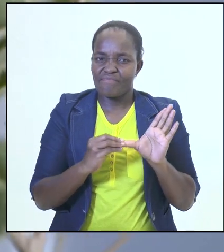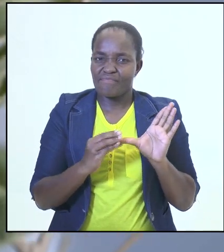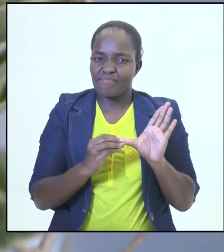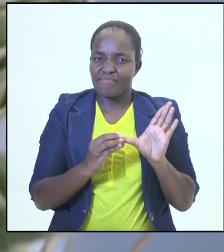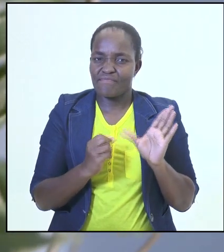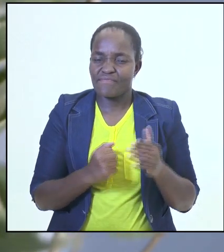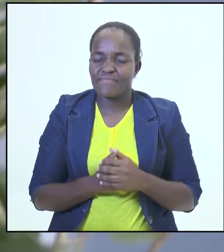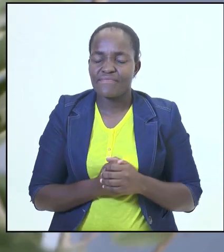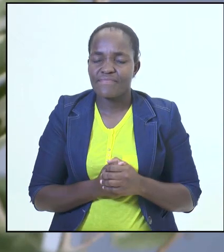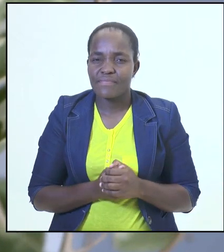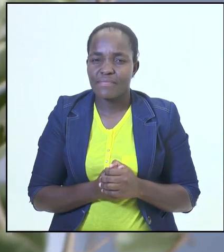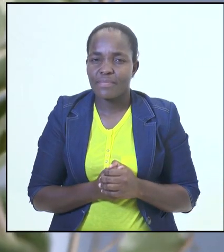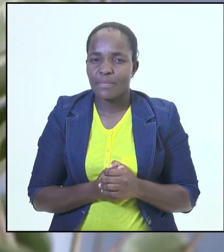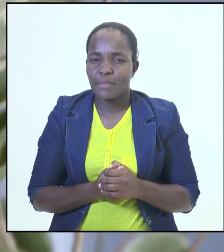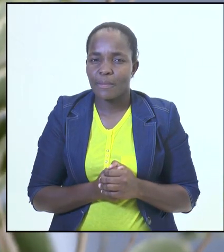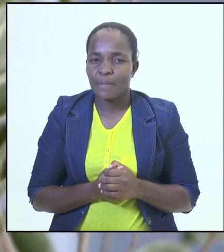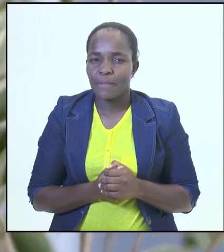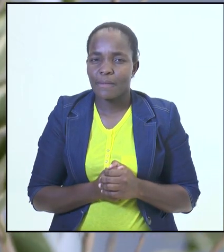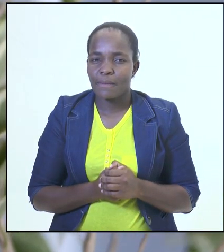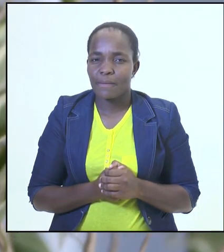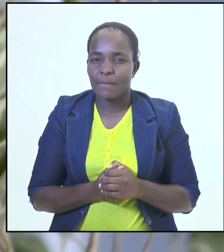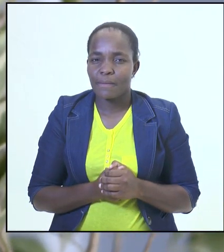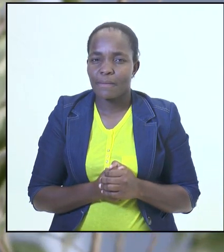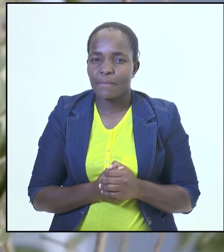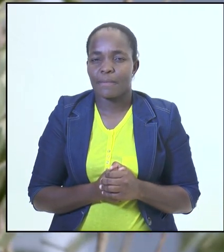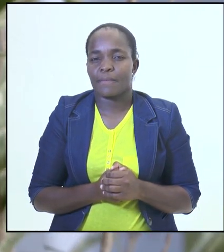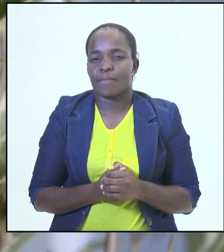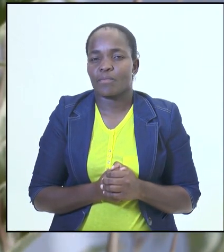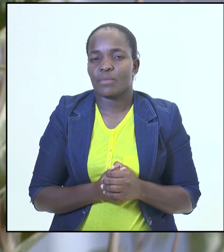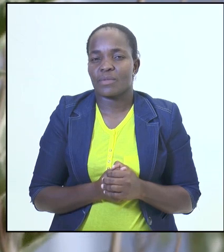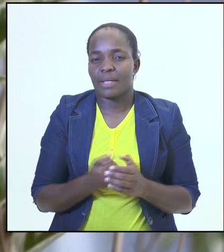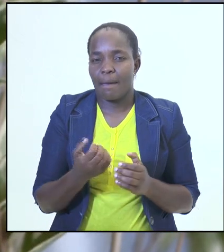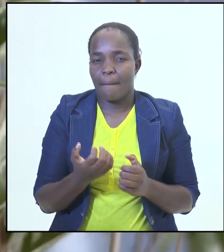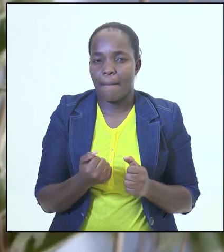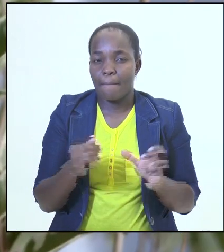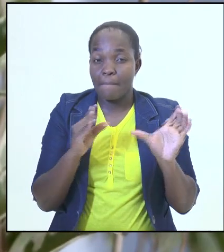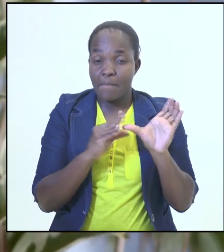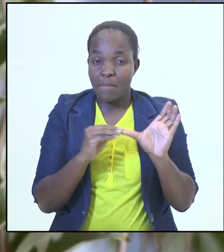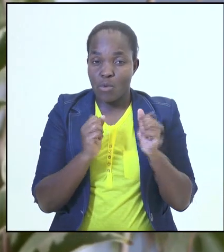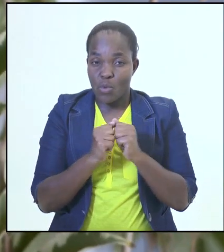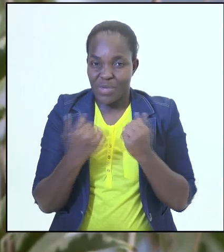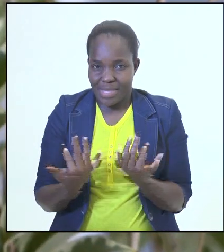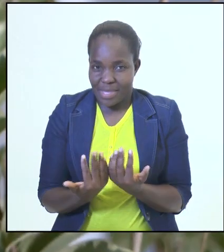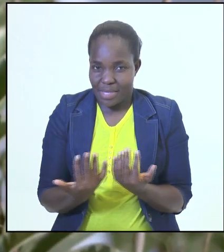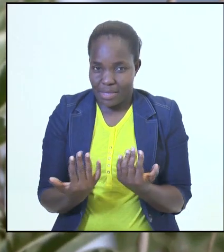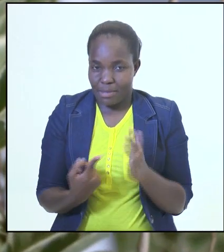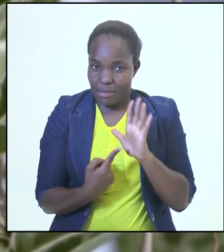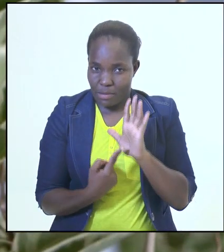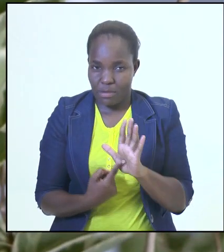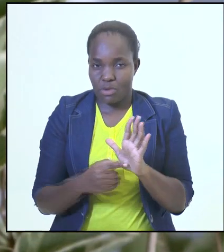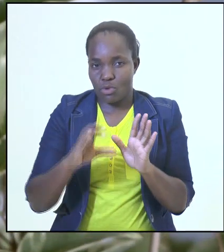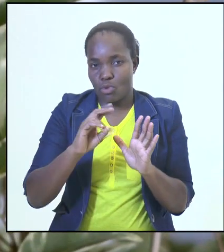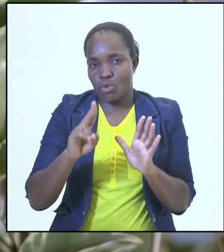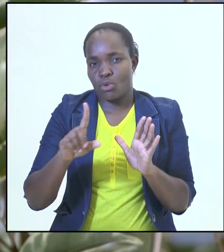The reason is it is a variegated leaf, which has some leaves with green parts that have chlorophyll